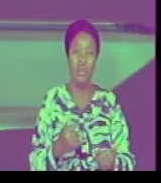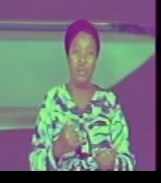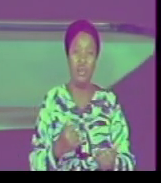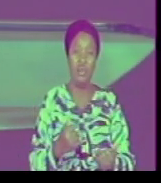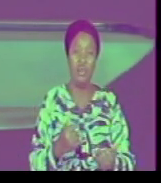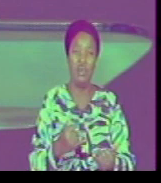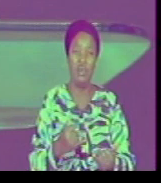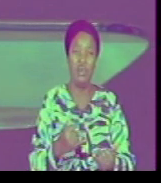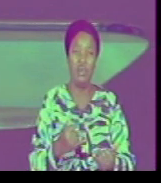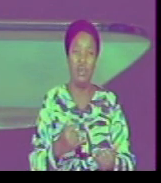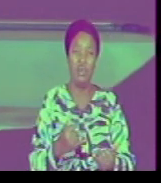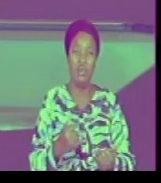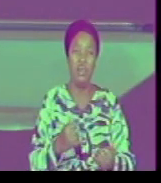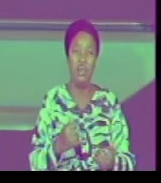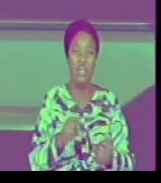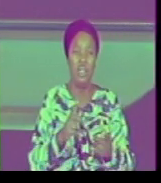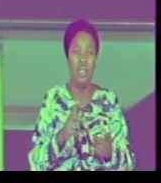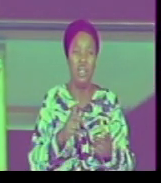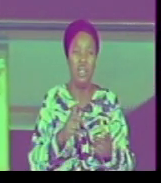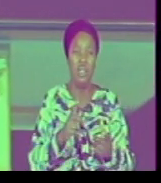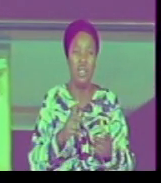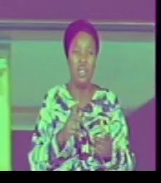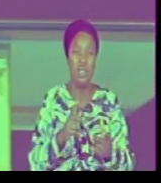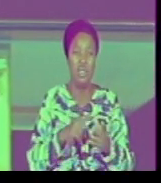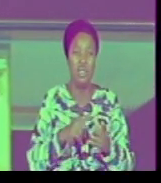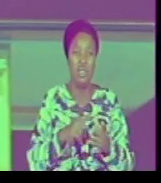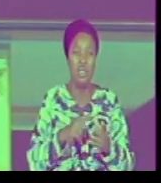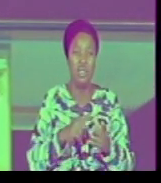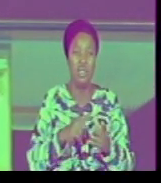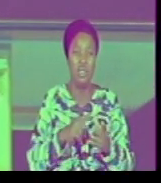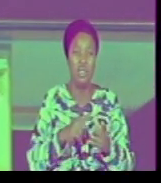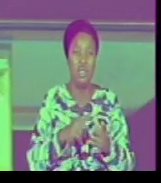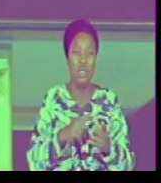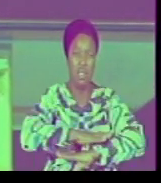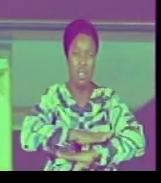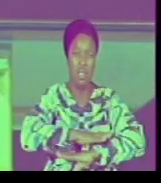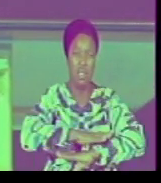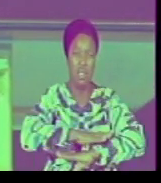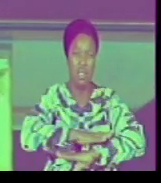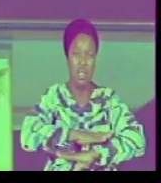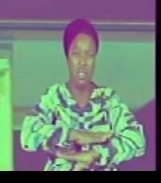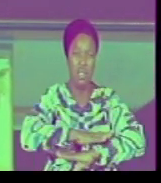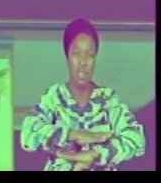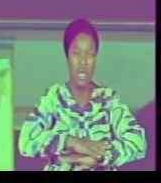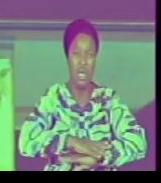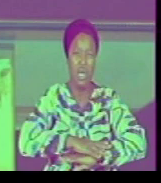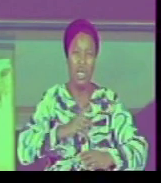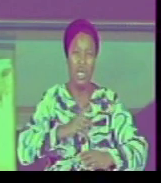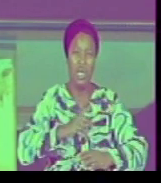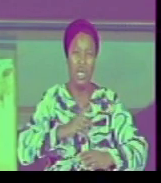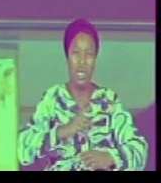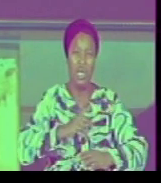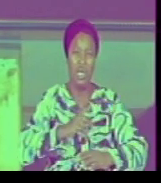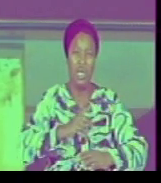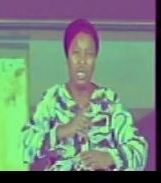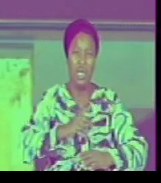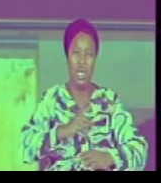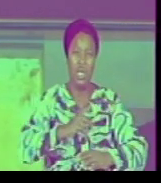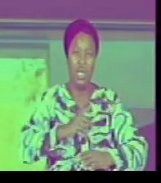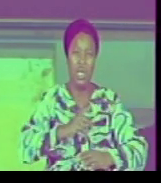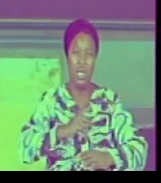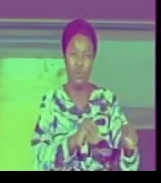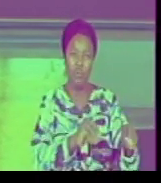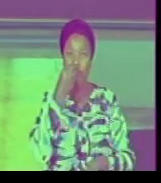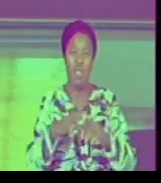their faces. And they are frowning. They've never met you before. And they're ministering to you. They want to serve you. You even lose